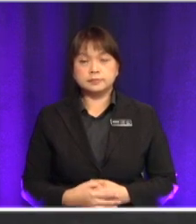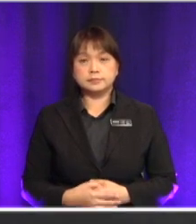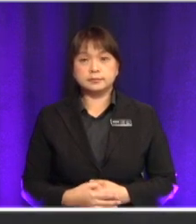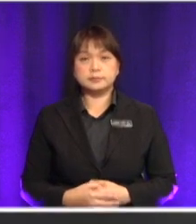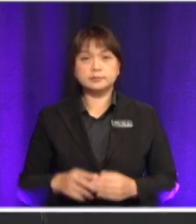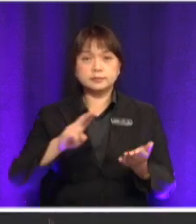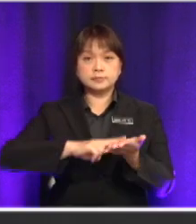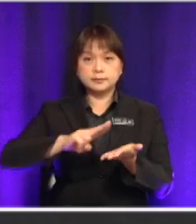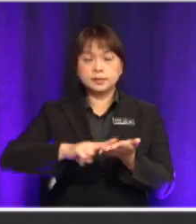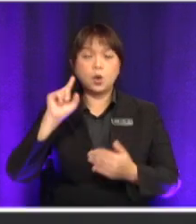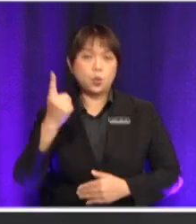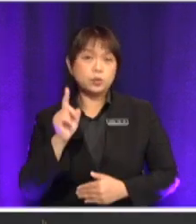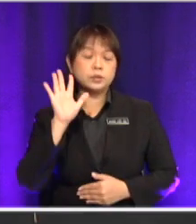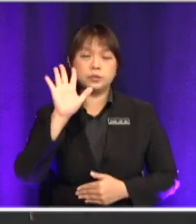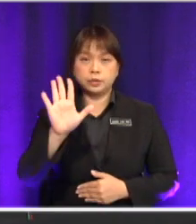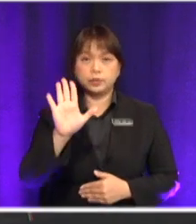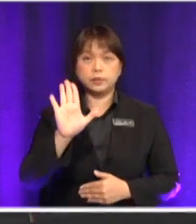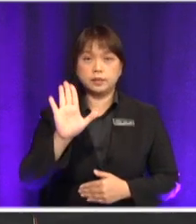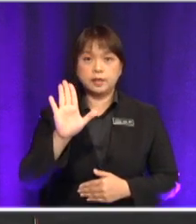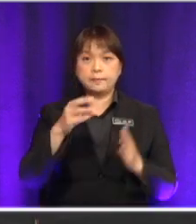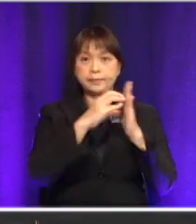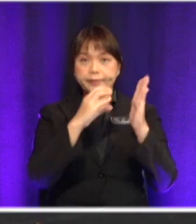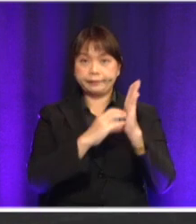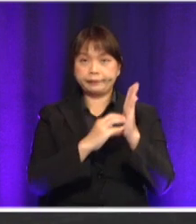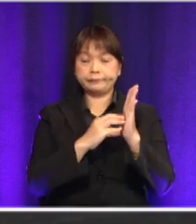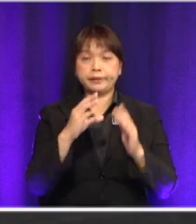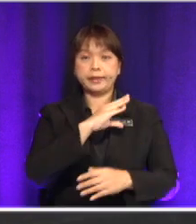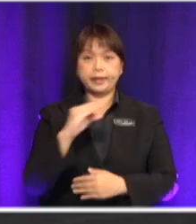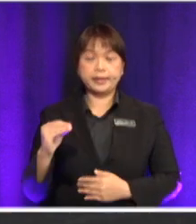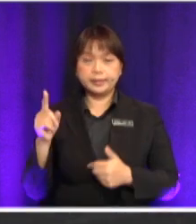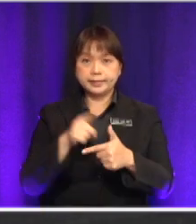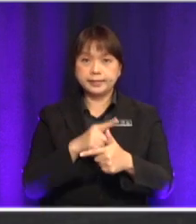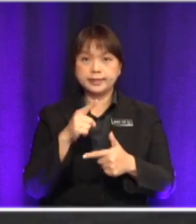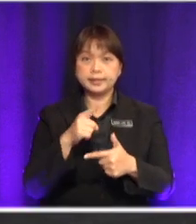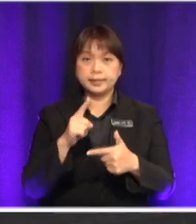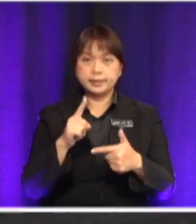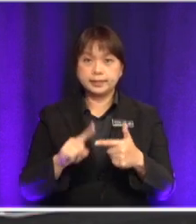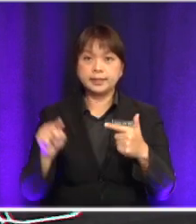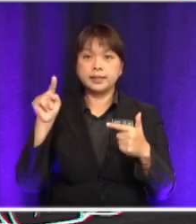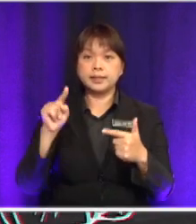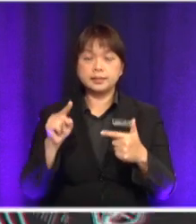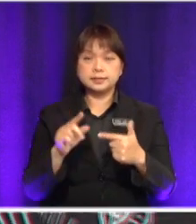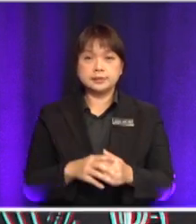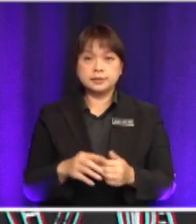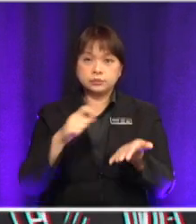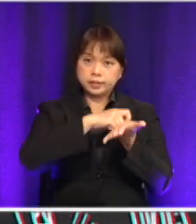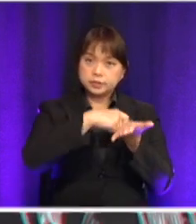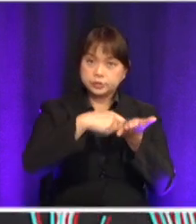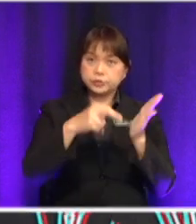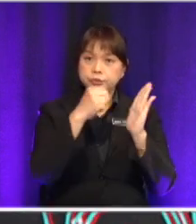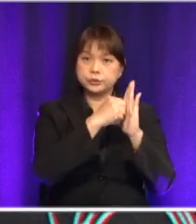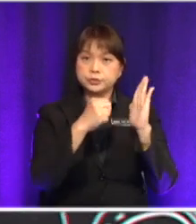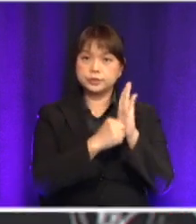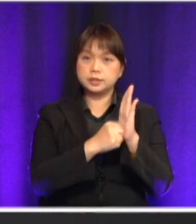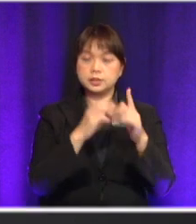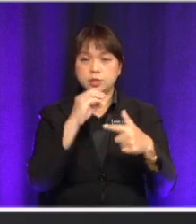only your particular paragraphs, all right? And then if you want, you can jot down notes or